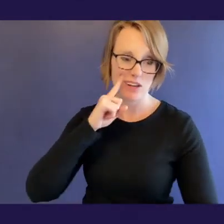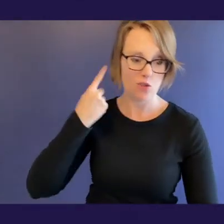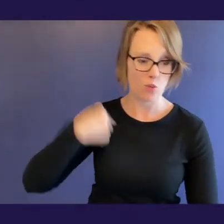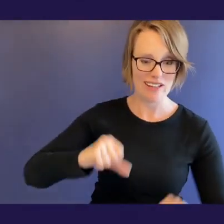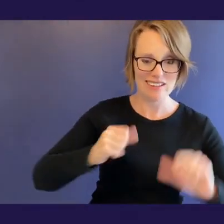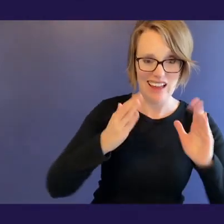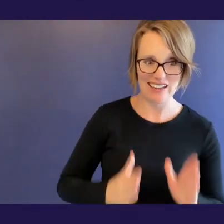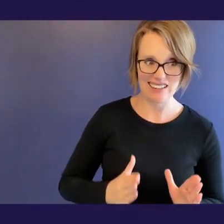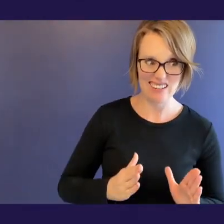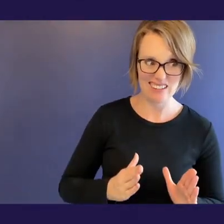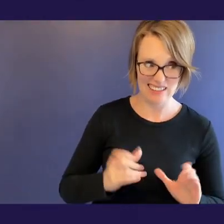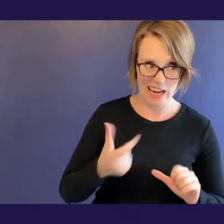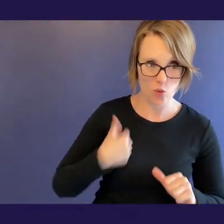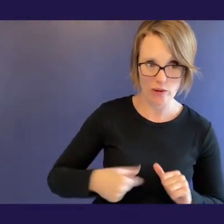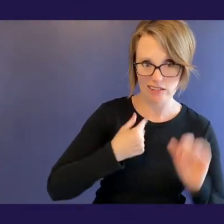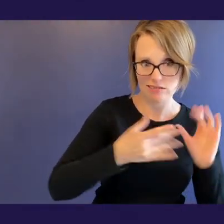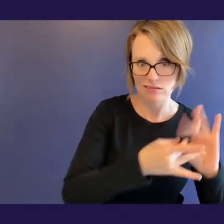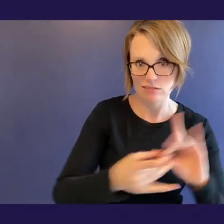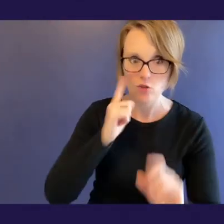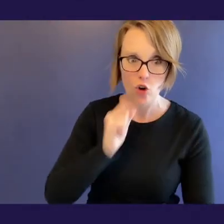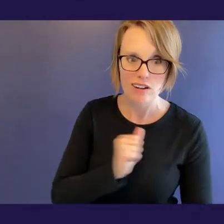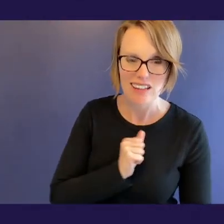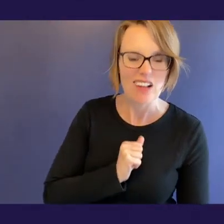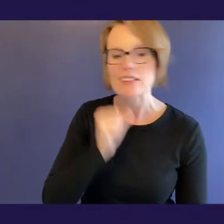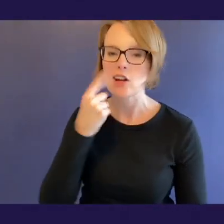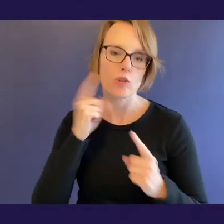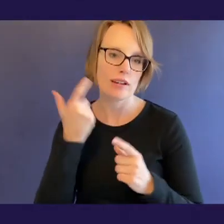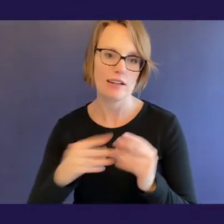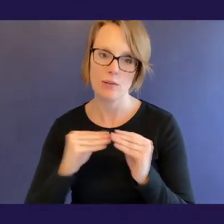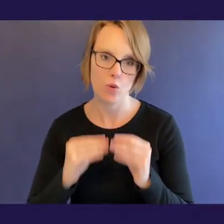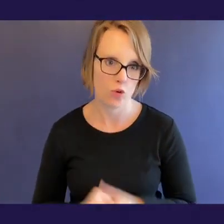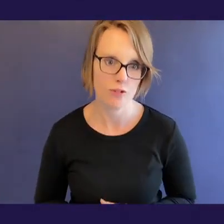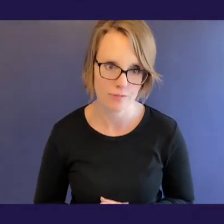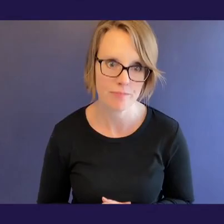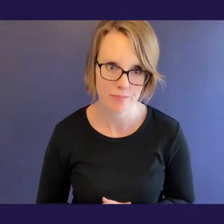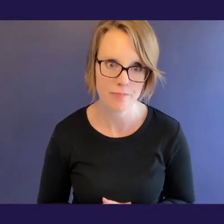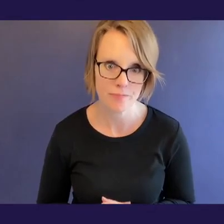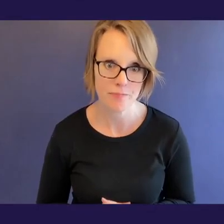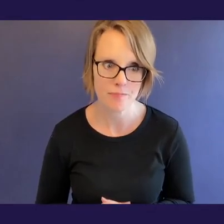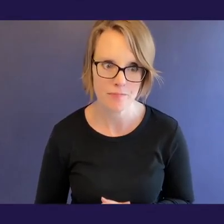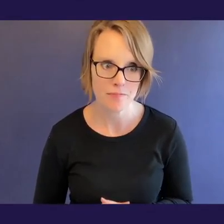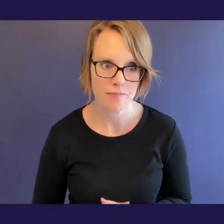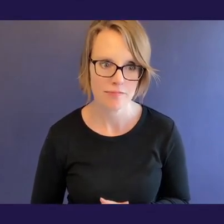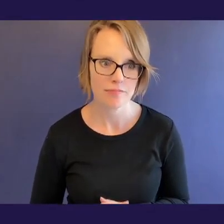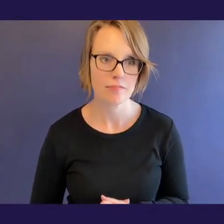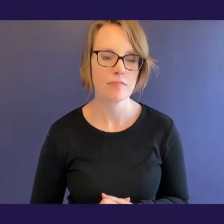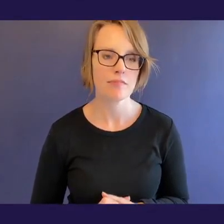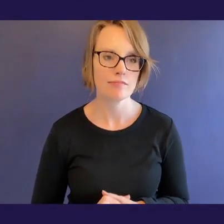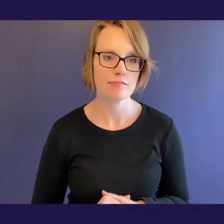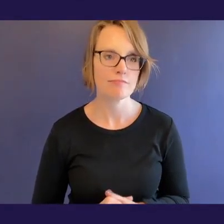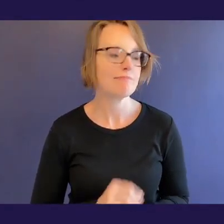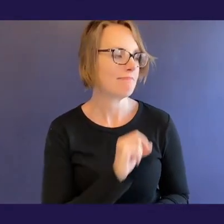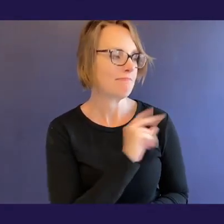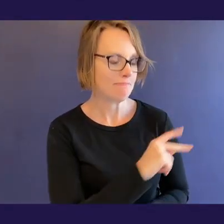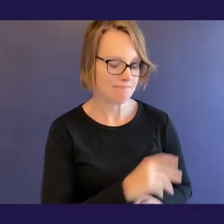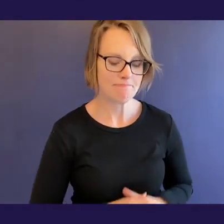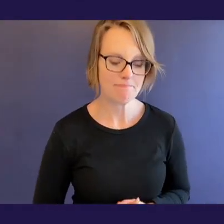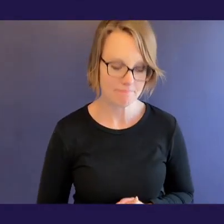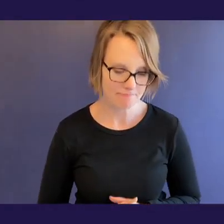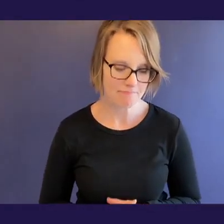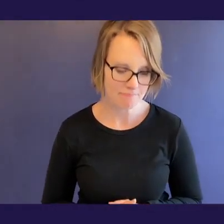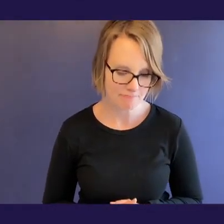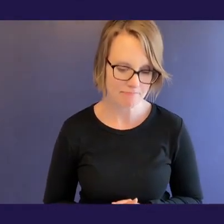Thank you, Joe, for those thoughts. Anyone else on that question? You've done everything you can. You've followed all